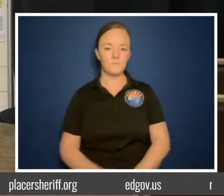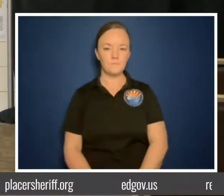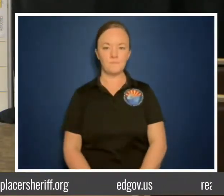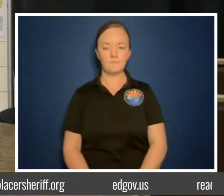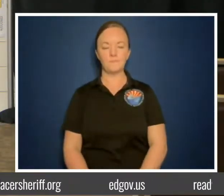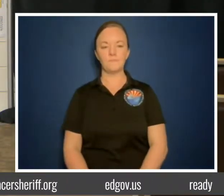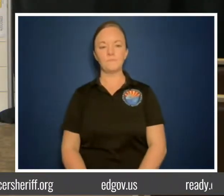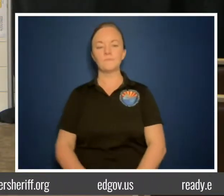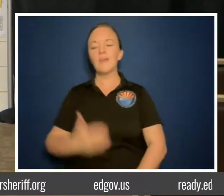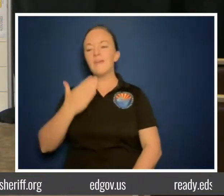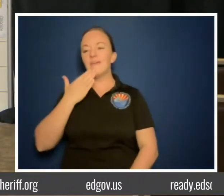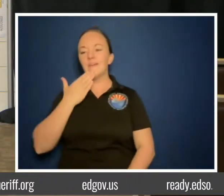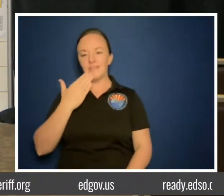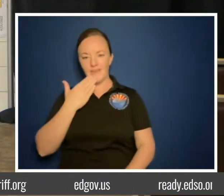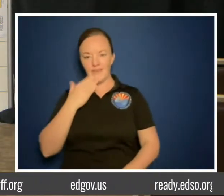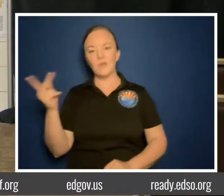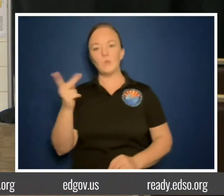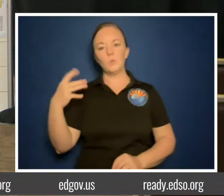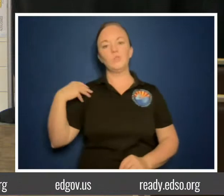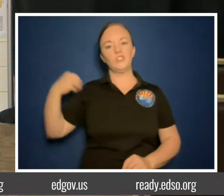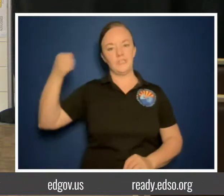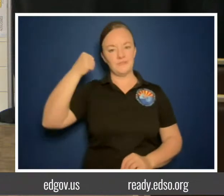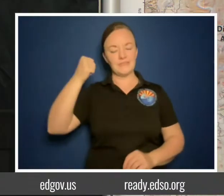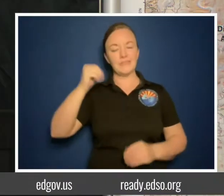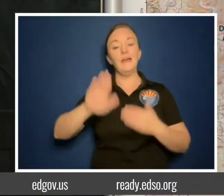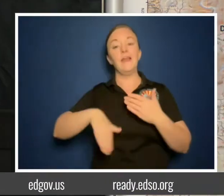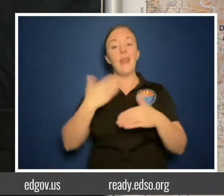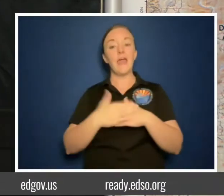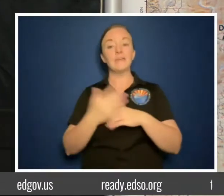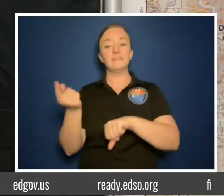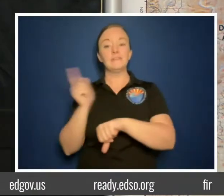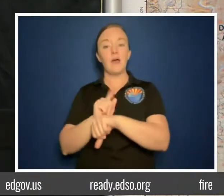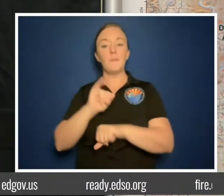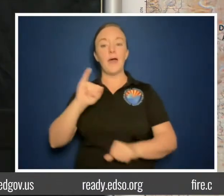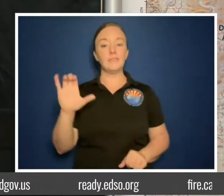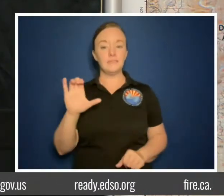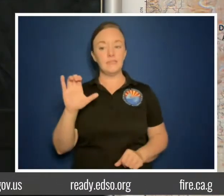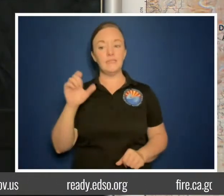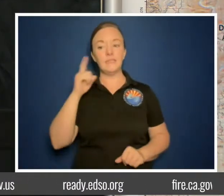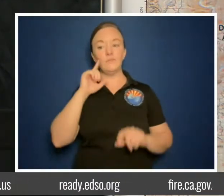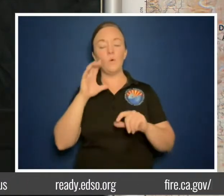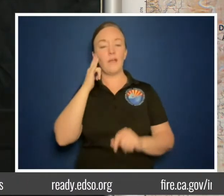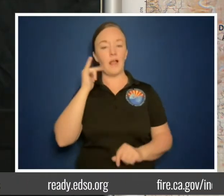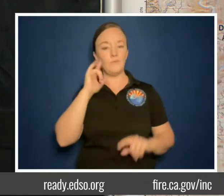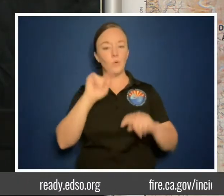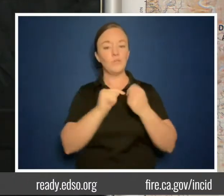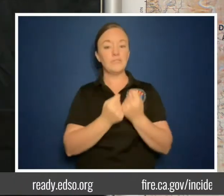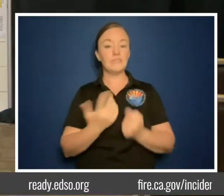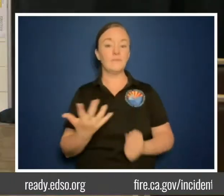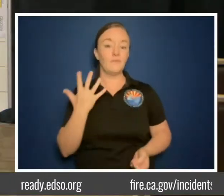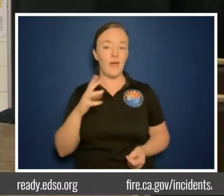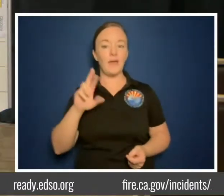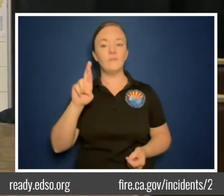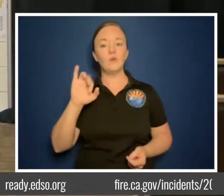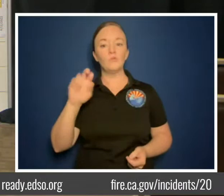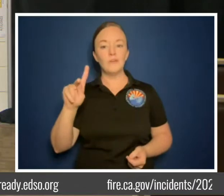Thank you, Chief. Appreciate that. Next up, we're going to bring our incident commander for California Team 5, Rick Young.